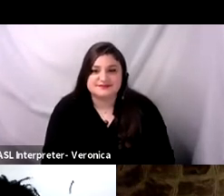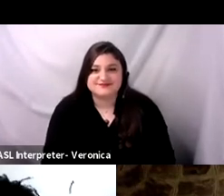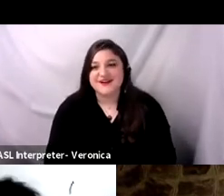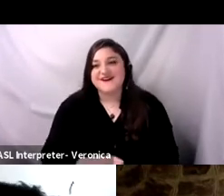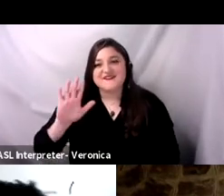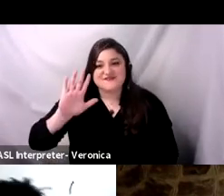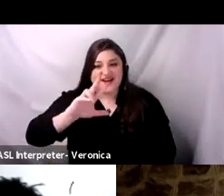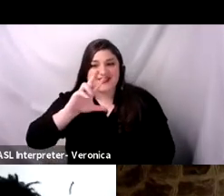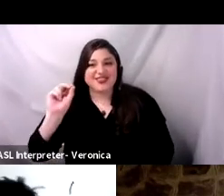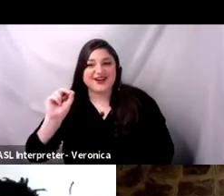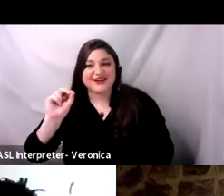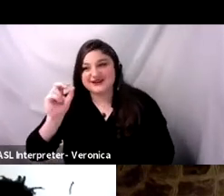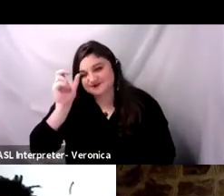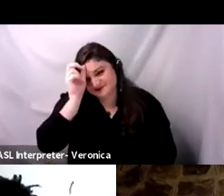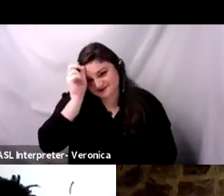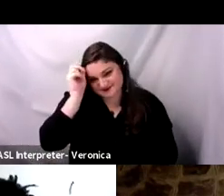5:30.